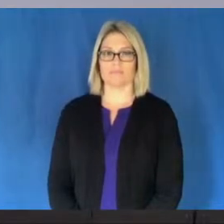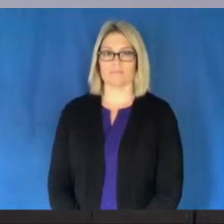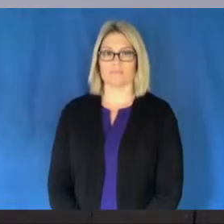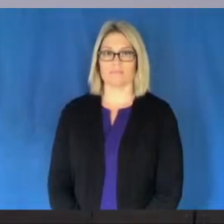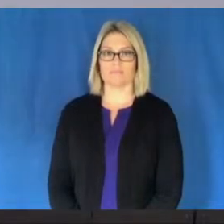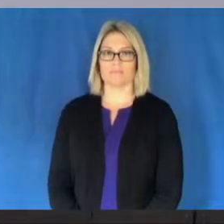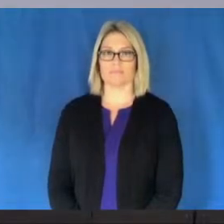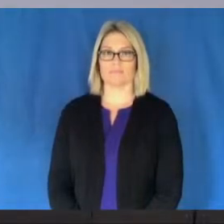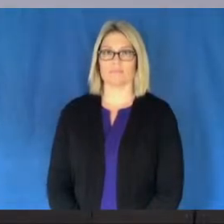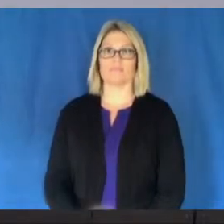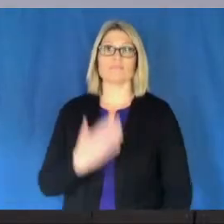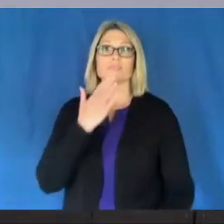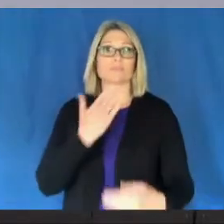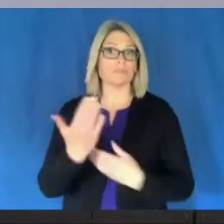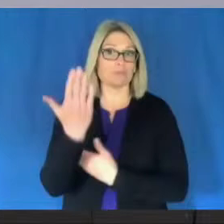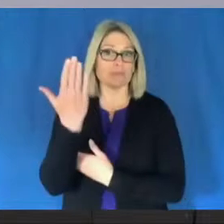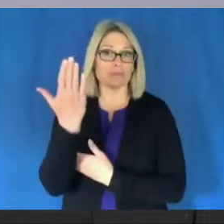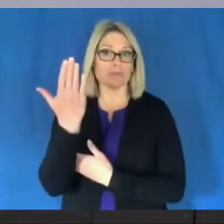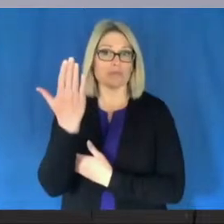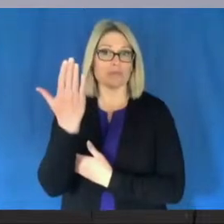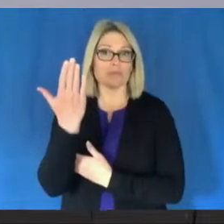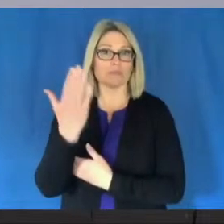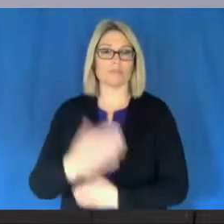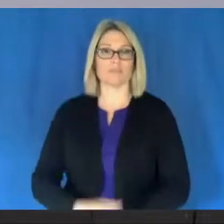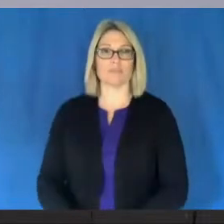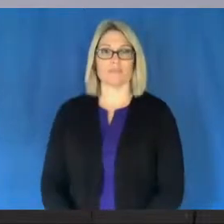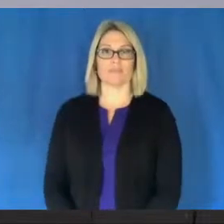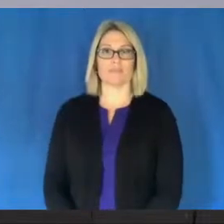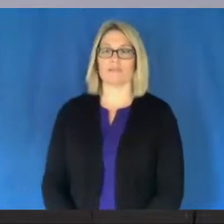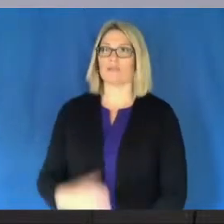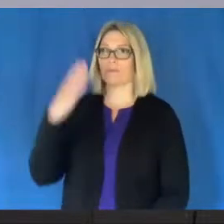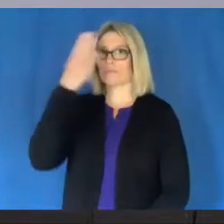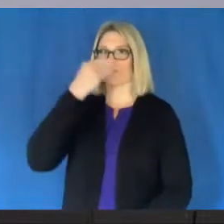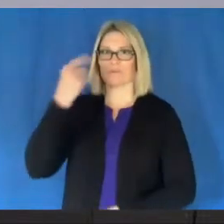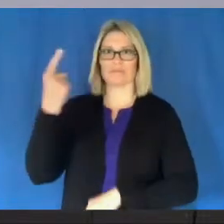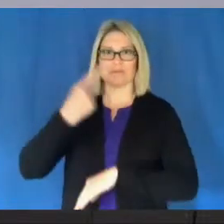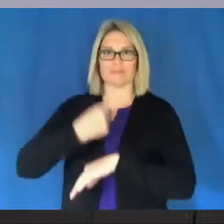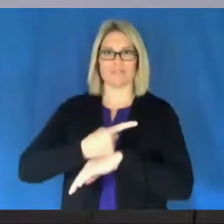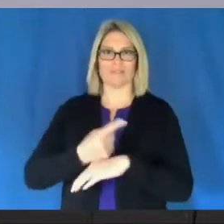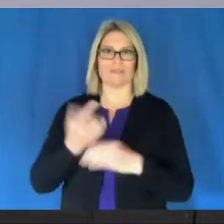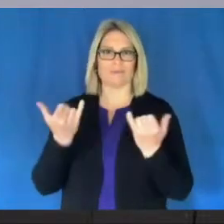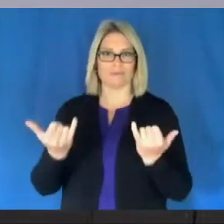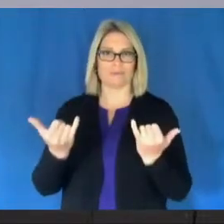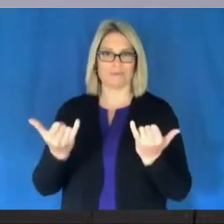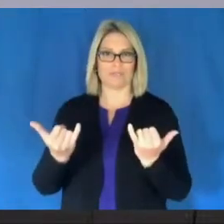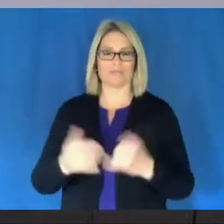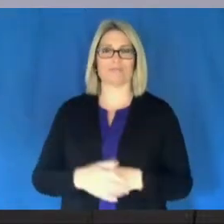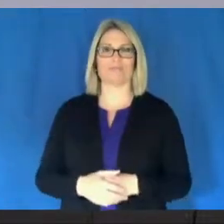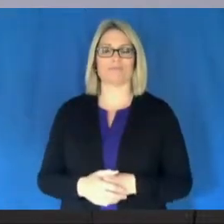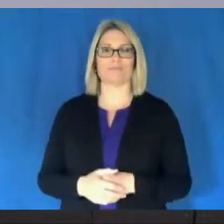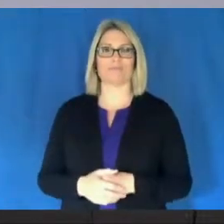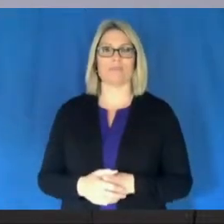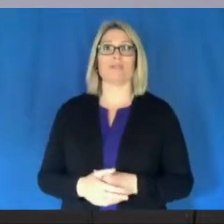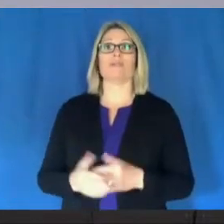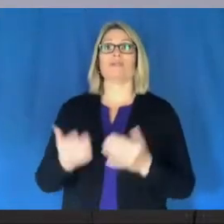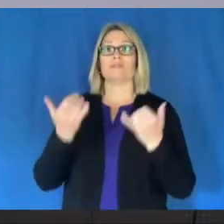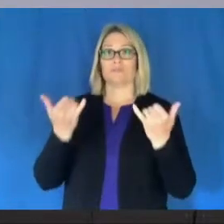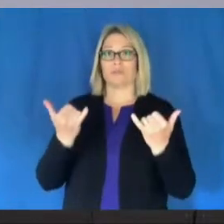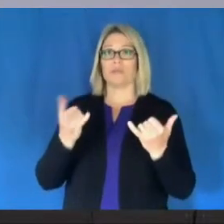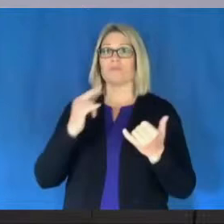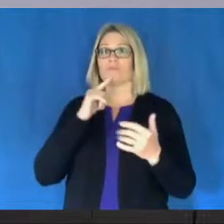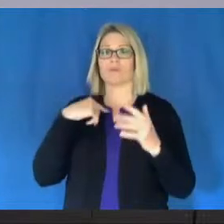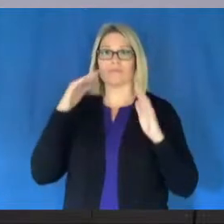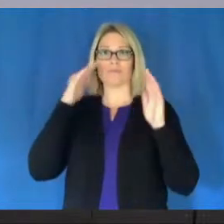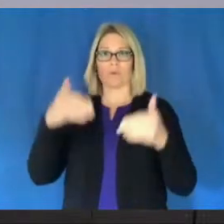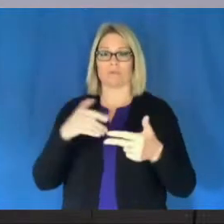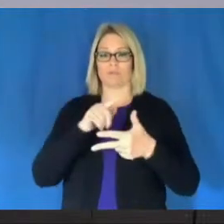Good morning. This beautiful day in Prince Edward Island. Today, there are three things really I'd like to focus